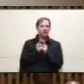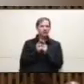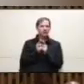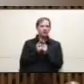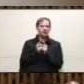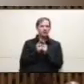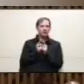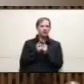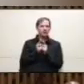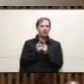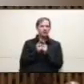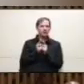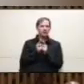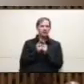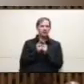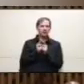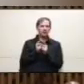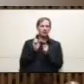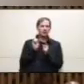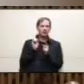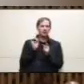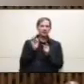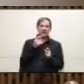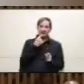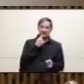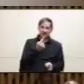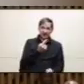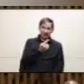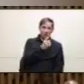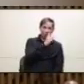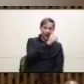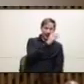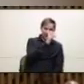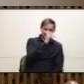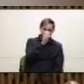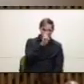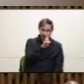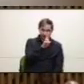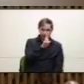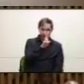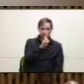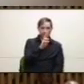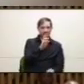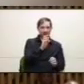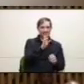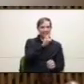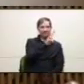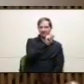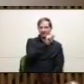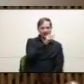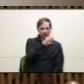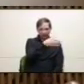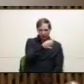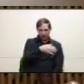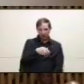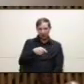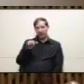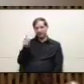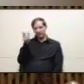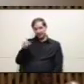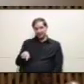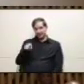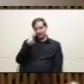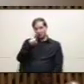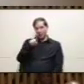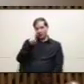that your price is 100 Rand excluding VAT, and the other person charge me and say, my price is